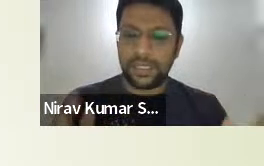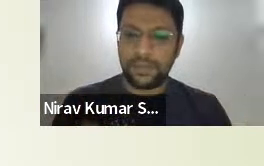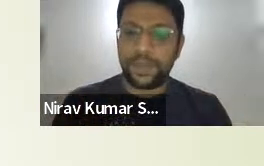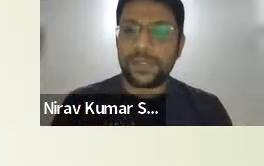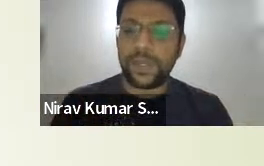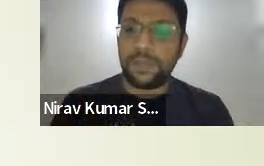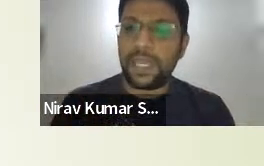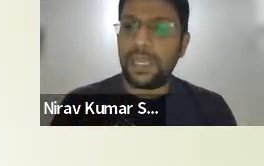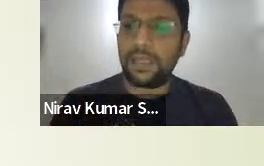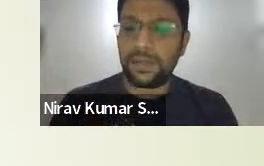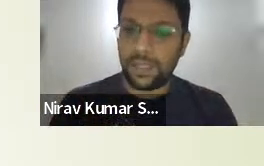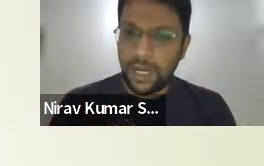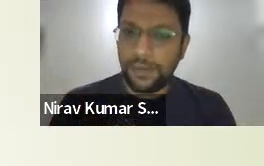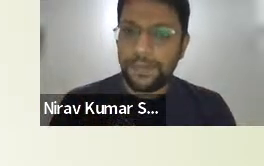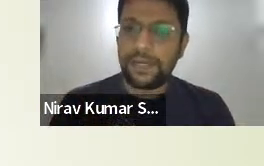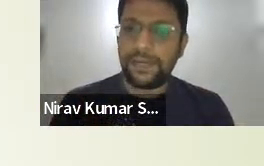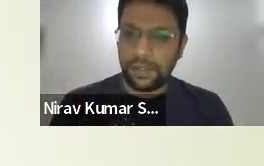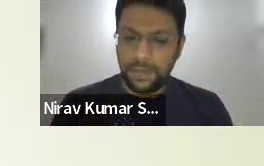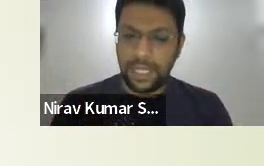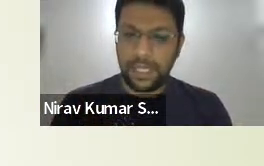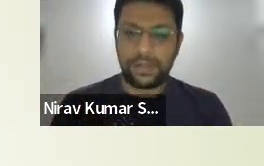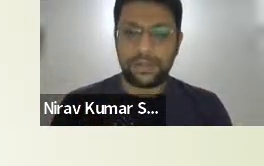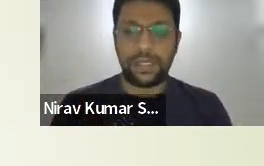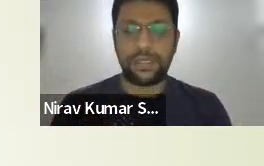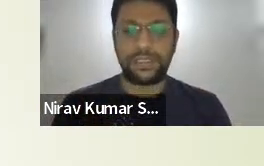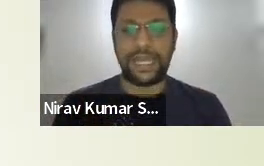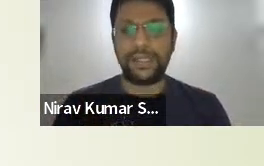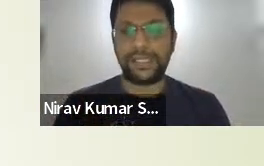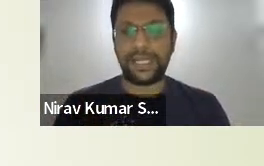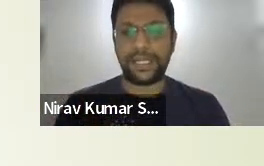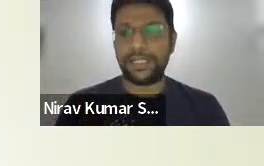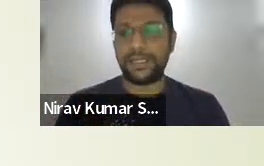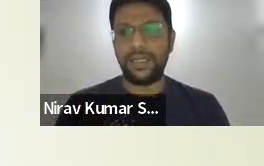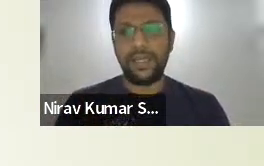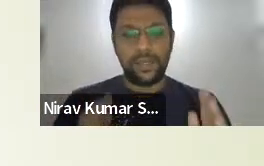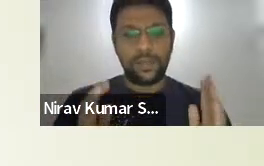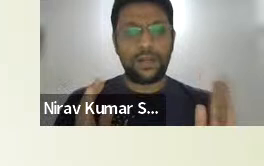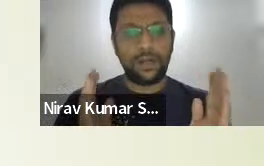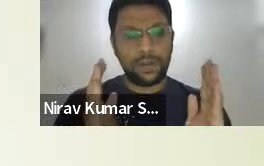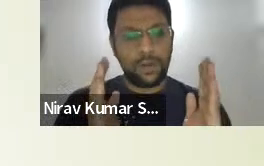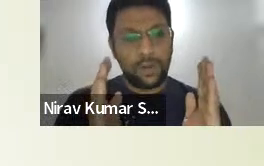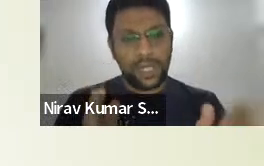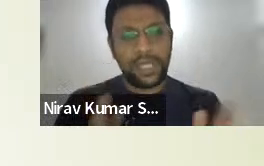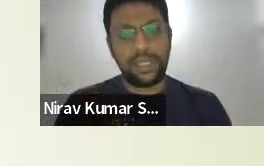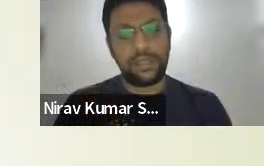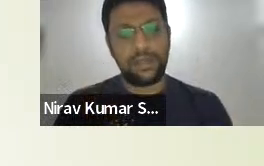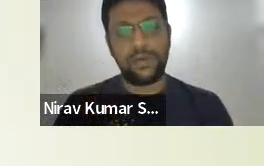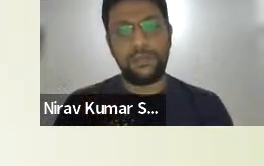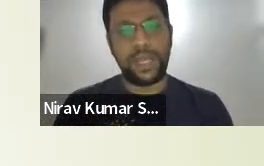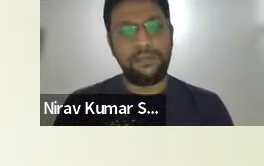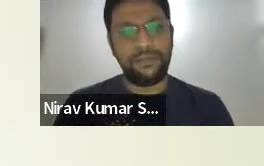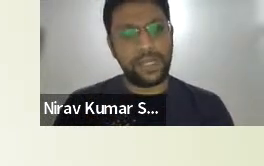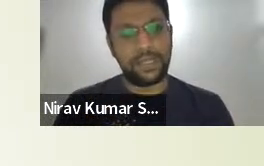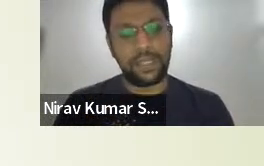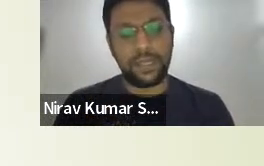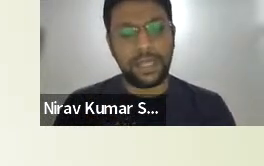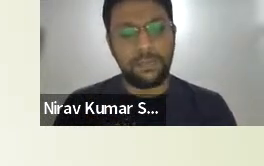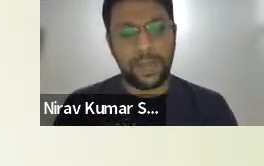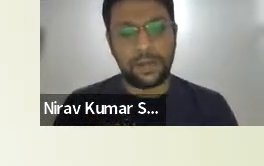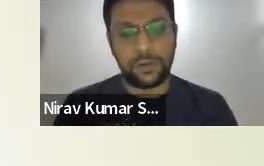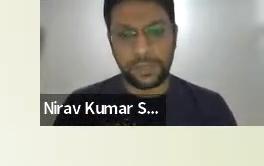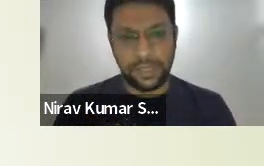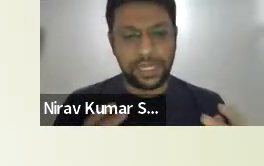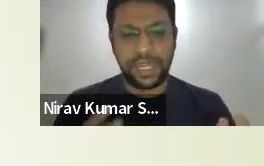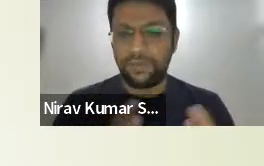this is the pitch we are making to the government. We are also making to the channels that listen. We are not only going to benefit the